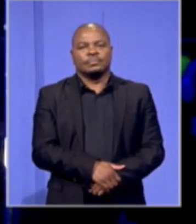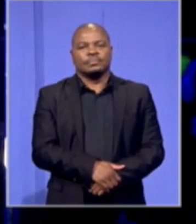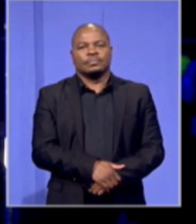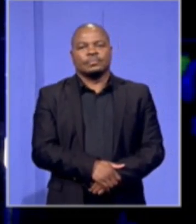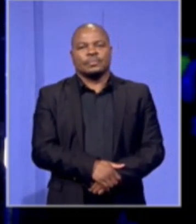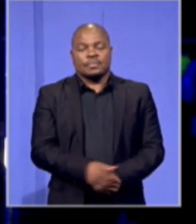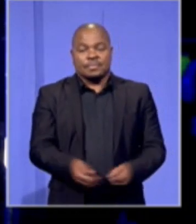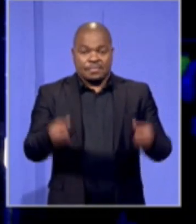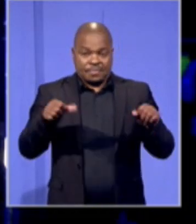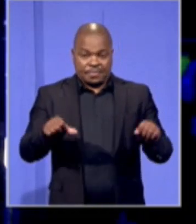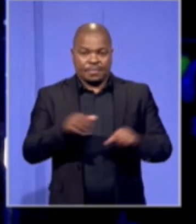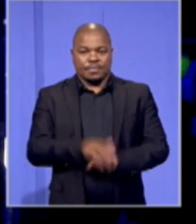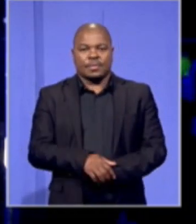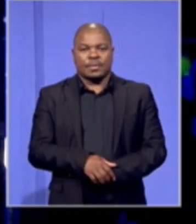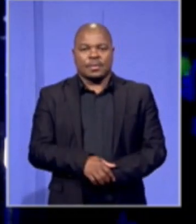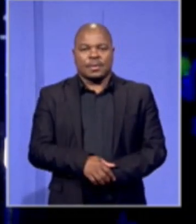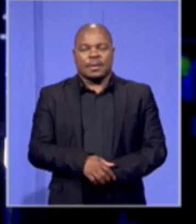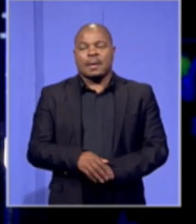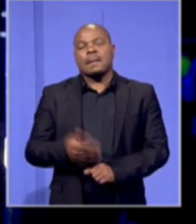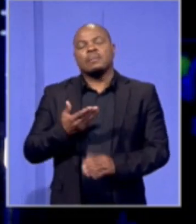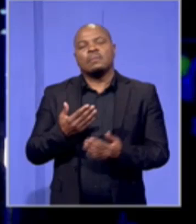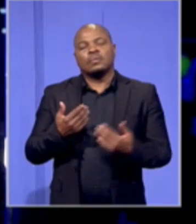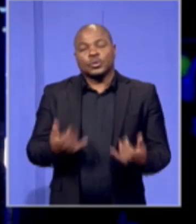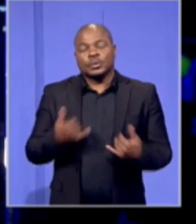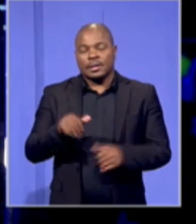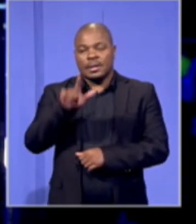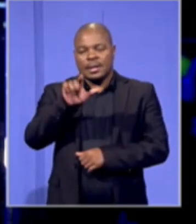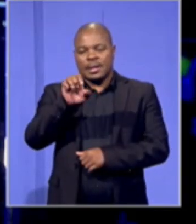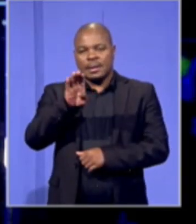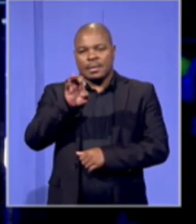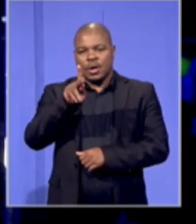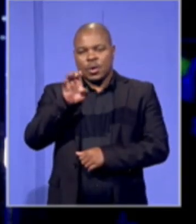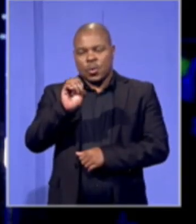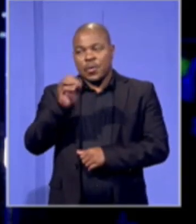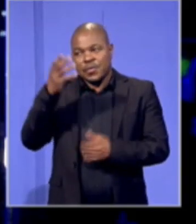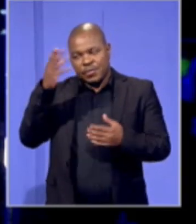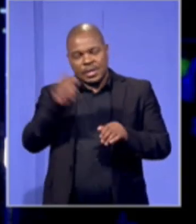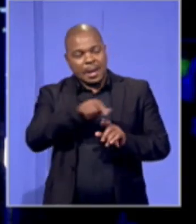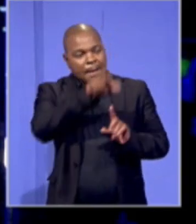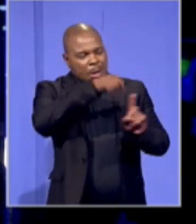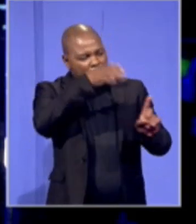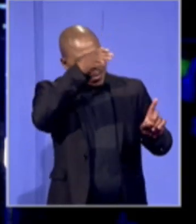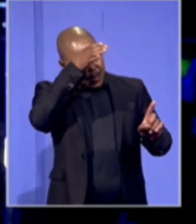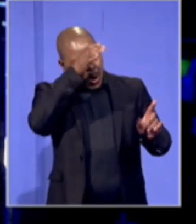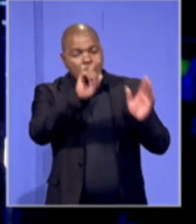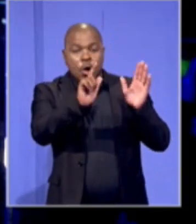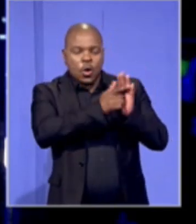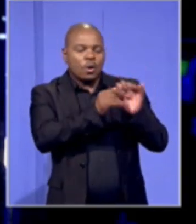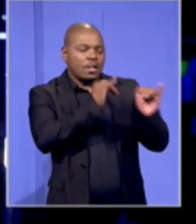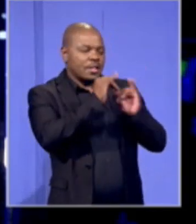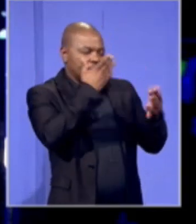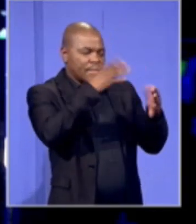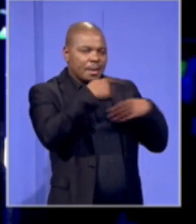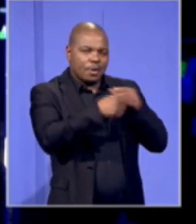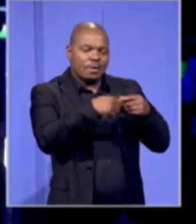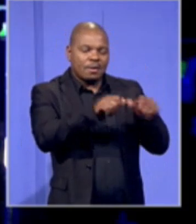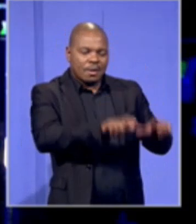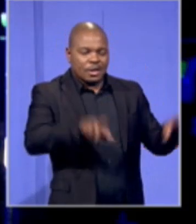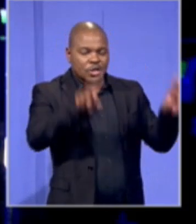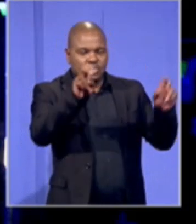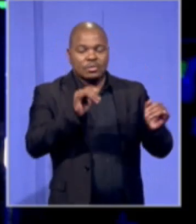Ho sa le jwalo pejana mosebetsi mmoho le nna e leng Lebeko Seleso o buisane le setsebi sa molao ka taba ena mme puisano ya bona e tsamaile